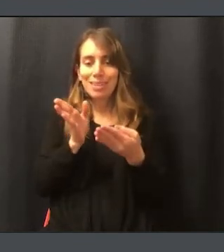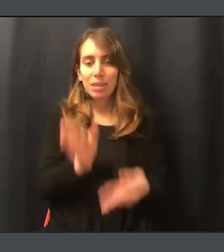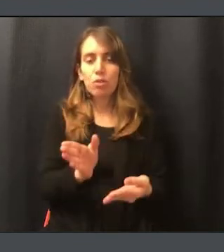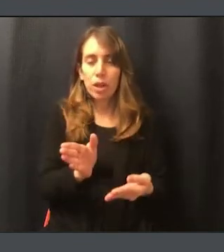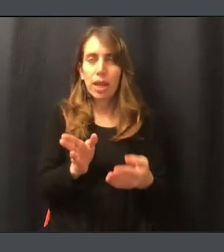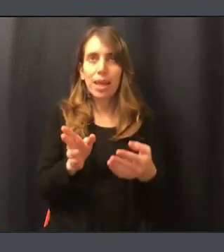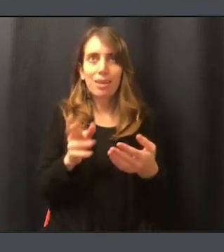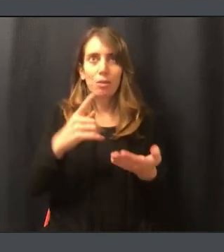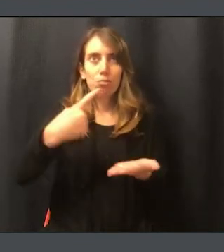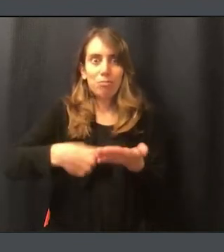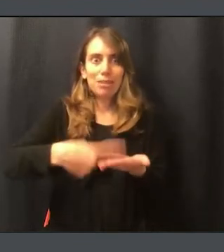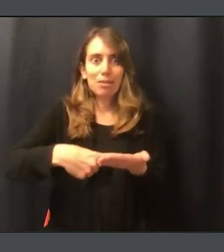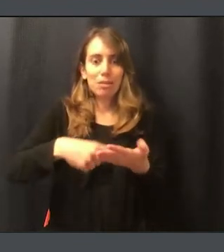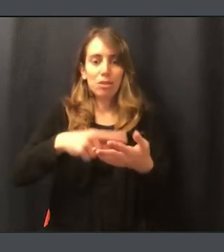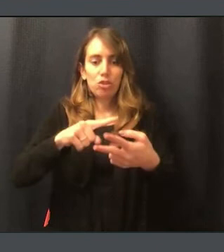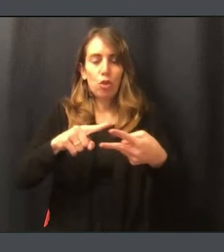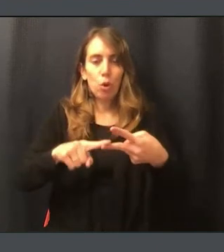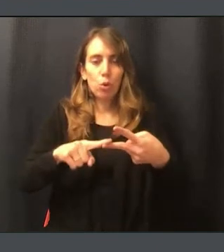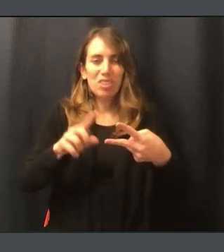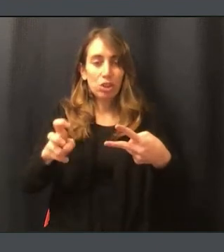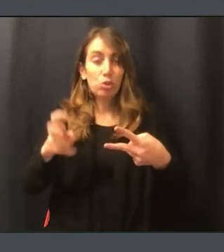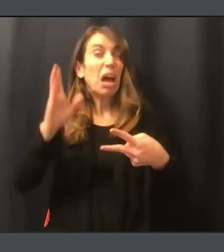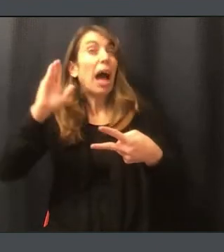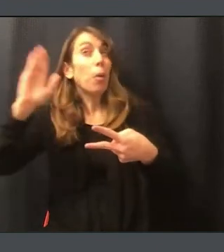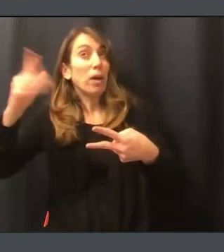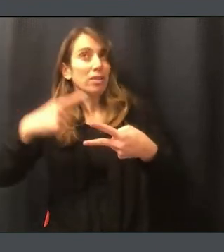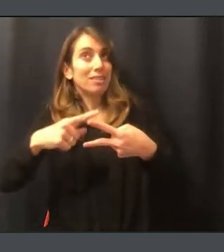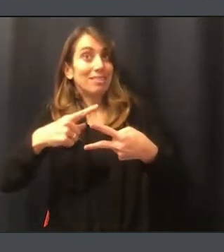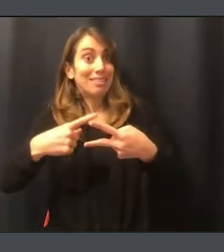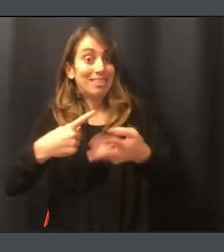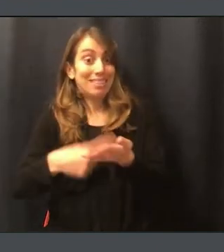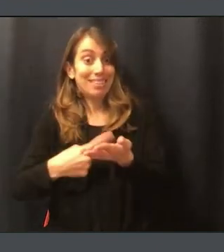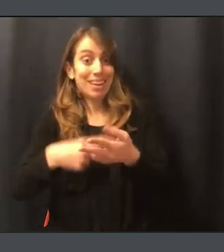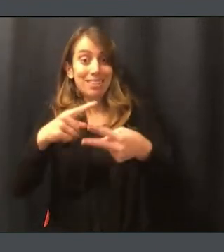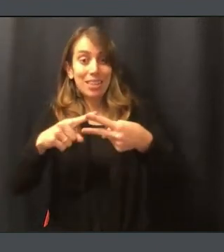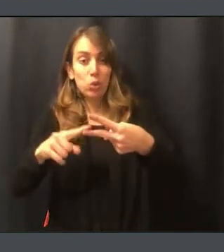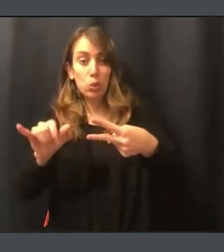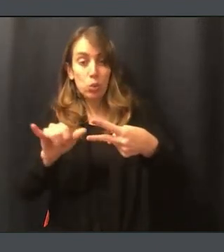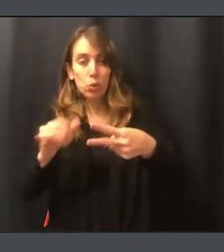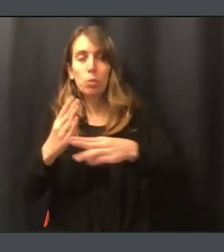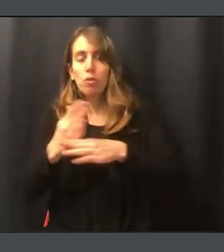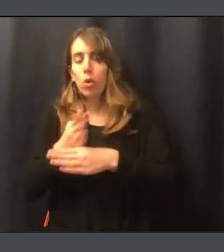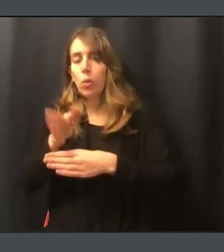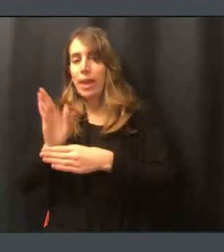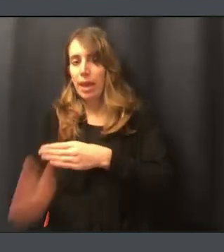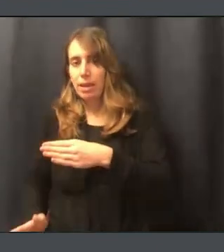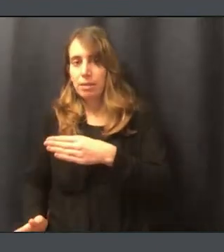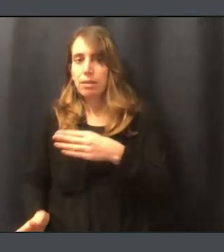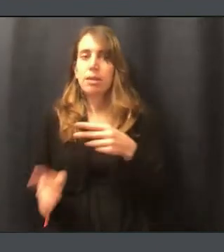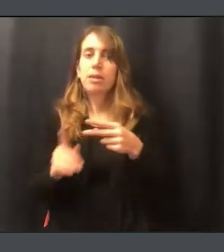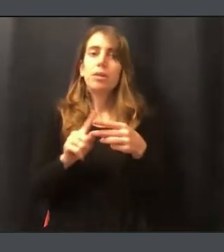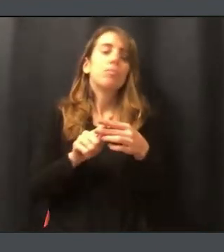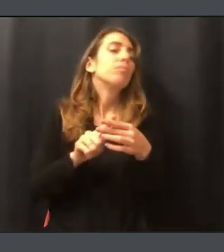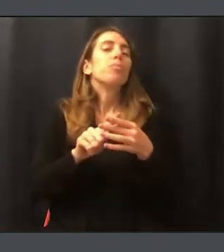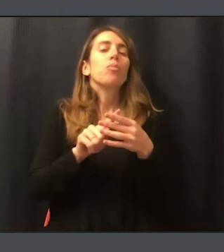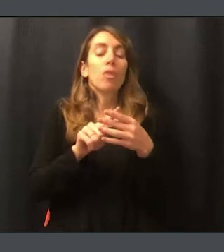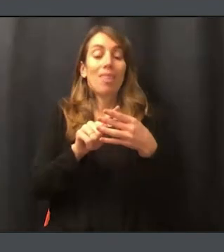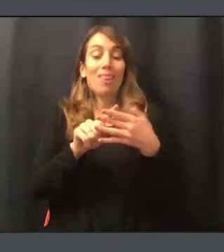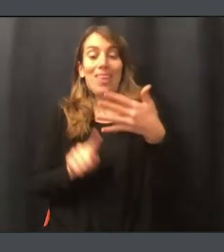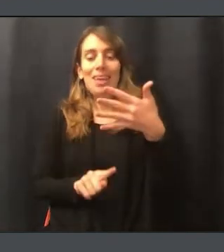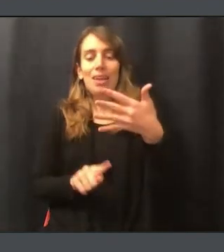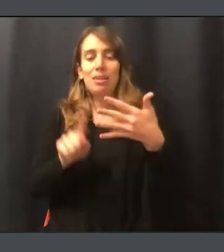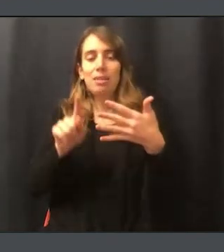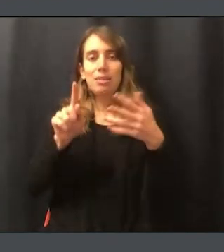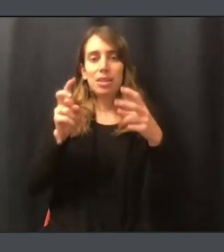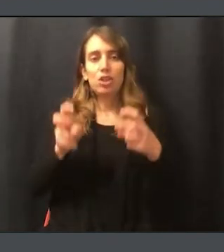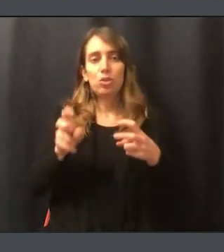Now we'll talk about them a little bit right before we end. These are issues that I think we need to be take into consideration